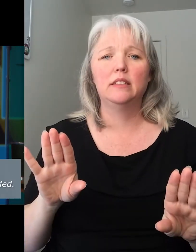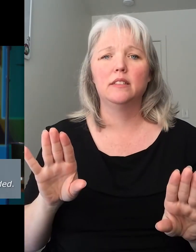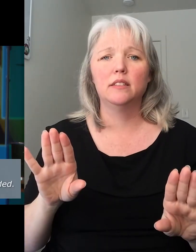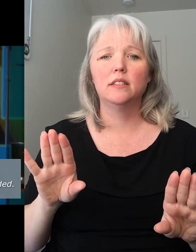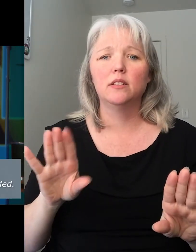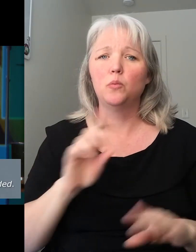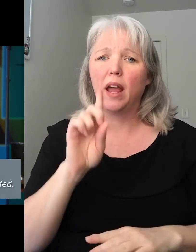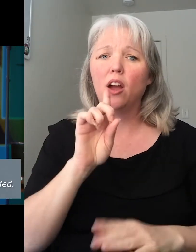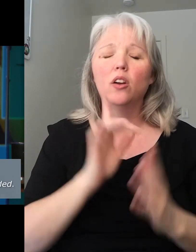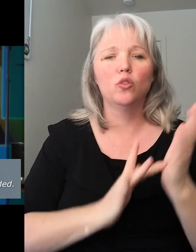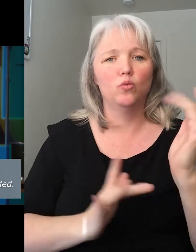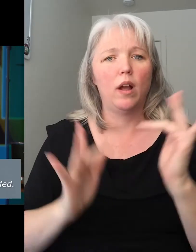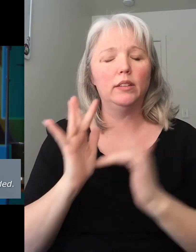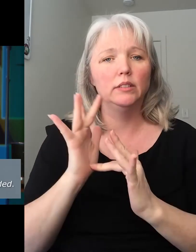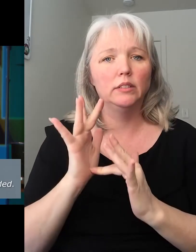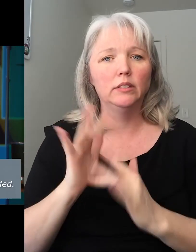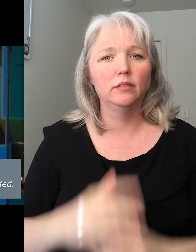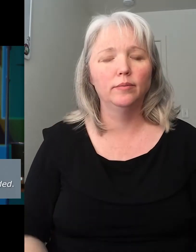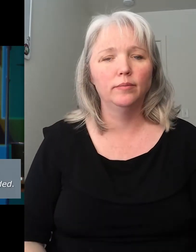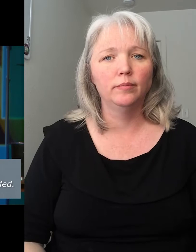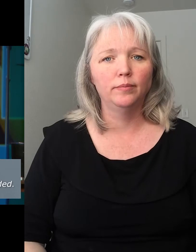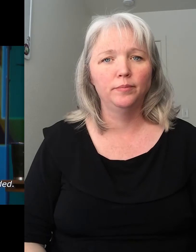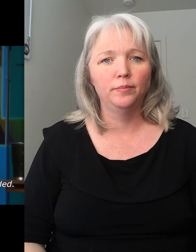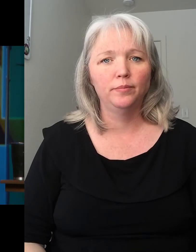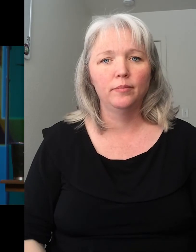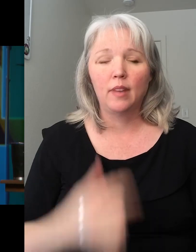peace in Christ.